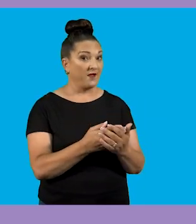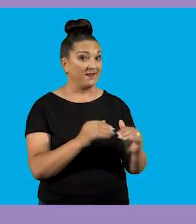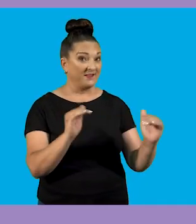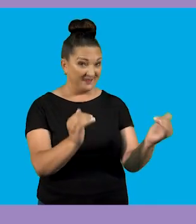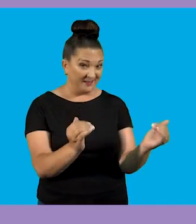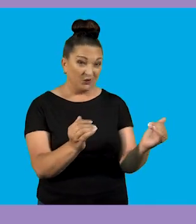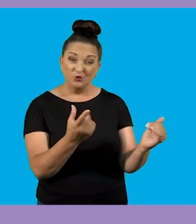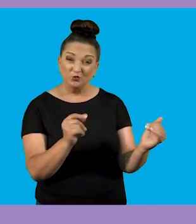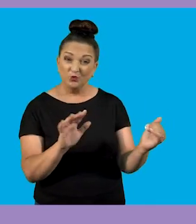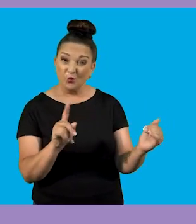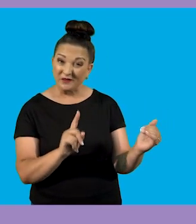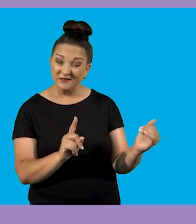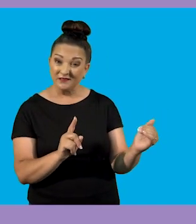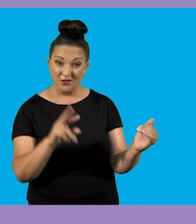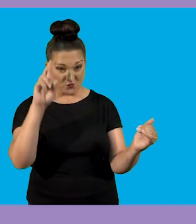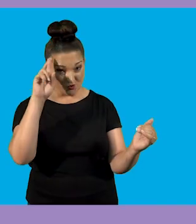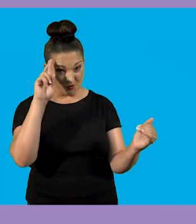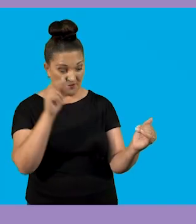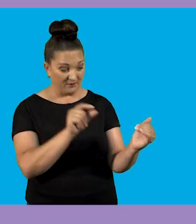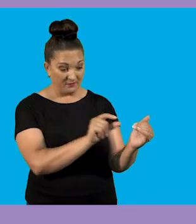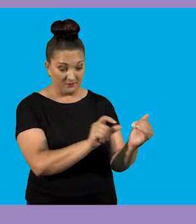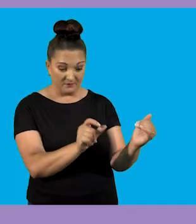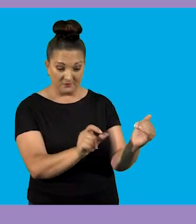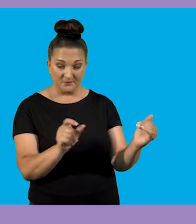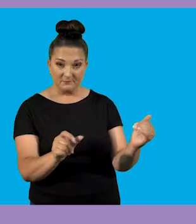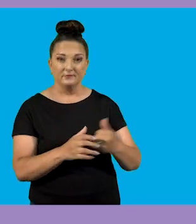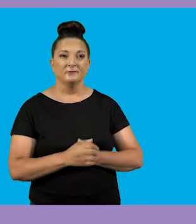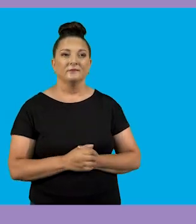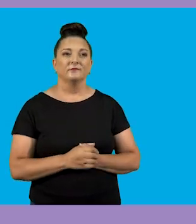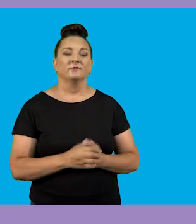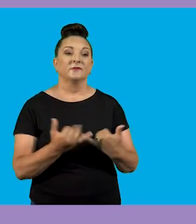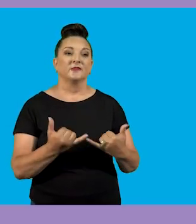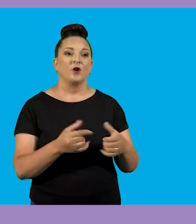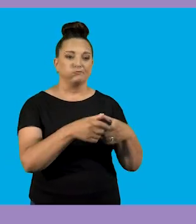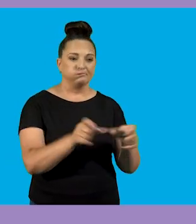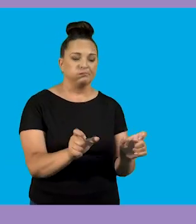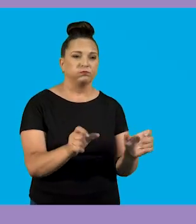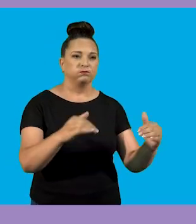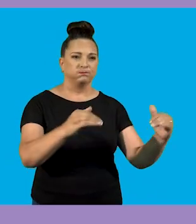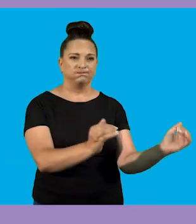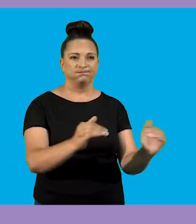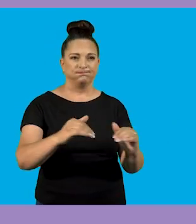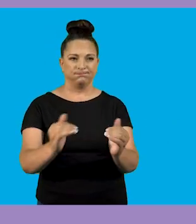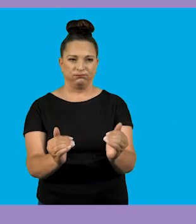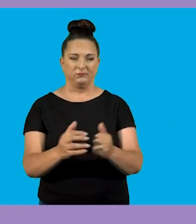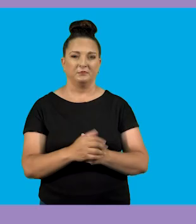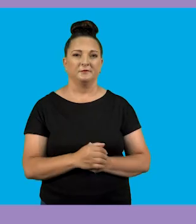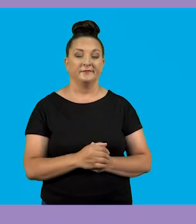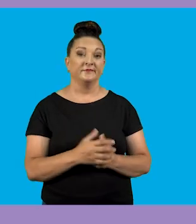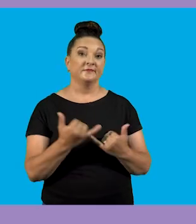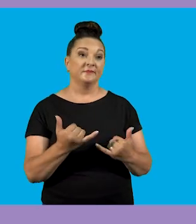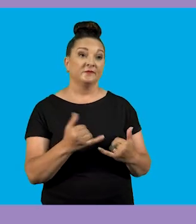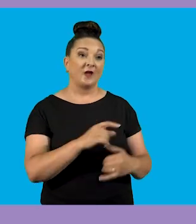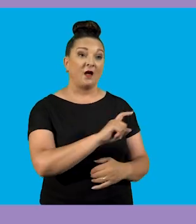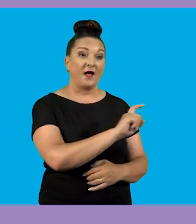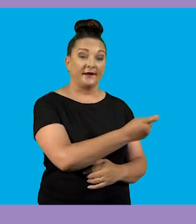further. Do you remember what we do when we factorize a quadratic trinomial? We are going to open the two brackets, and in each of the brackets